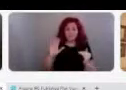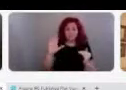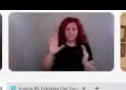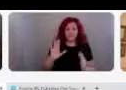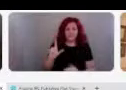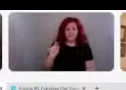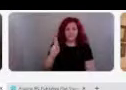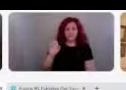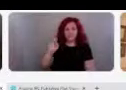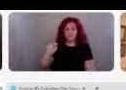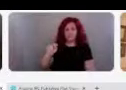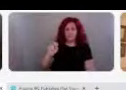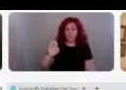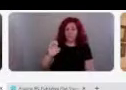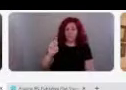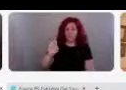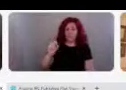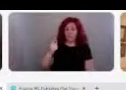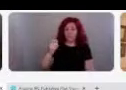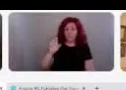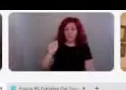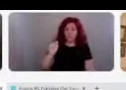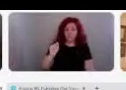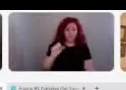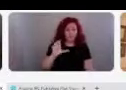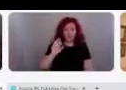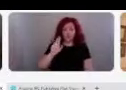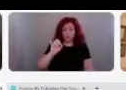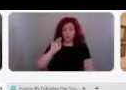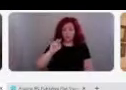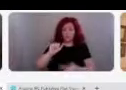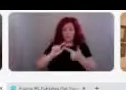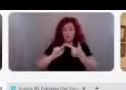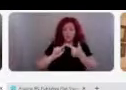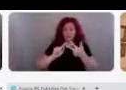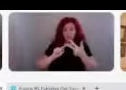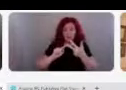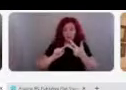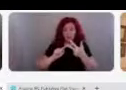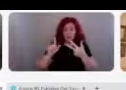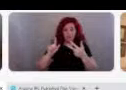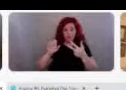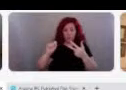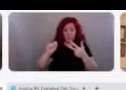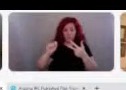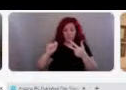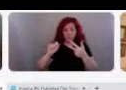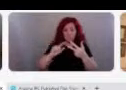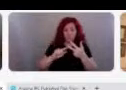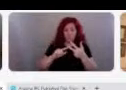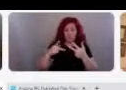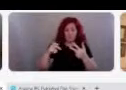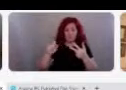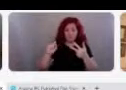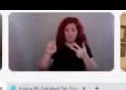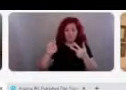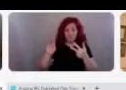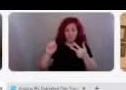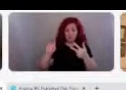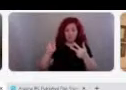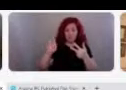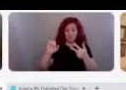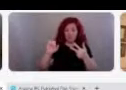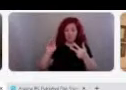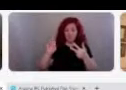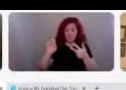lorraine rogers followed by karina ruiz diaz and followed by pastor aubry barnwell